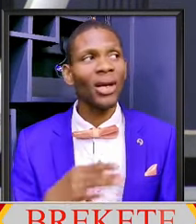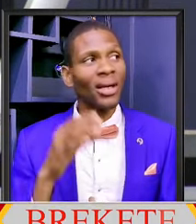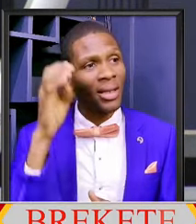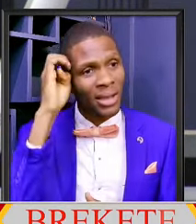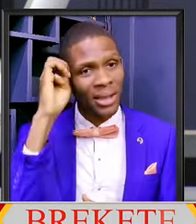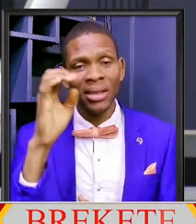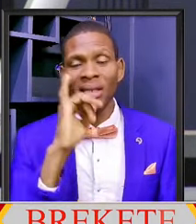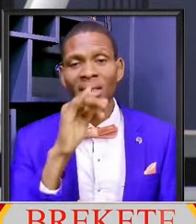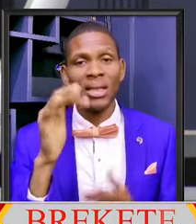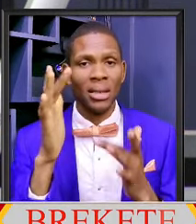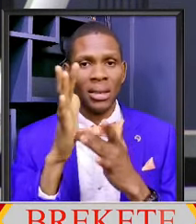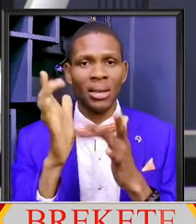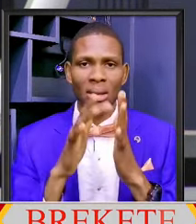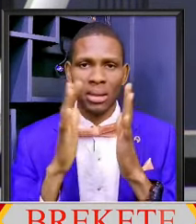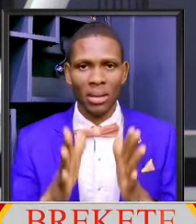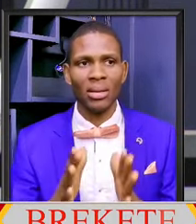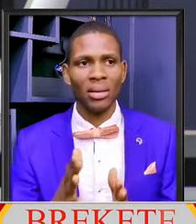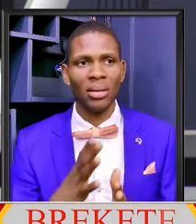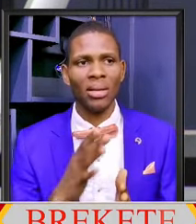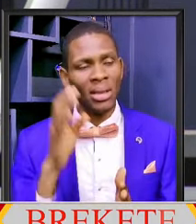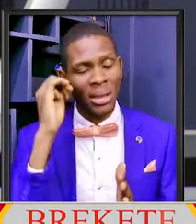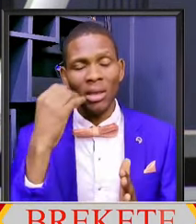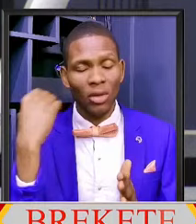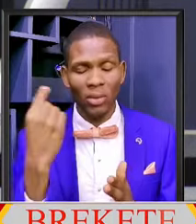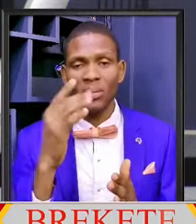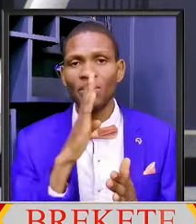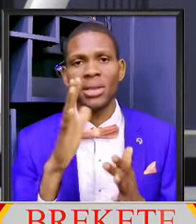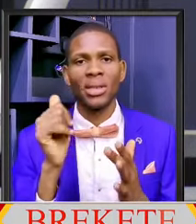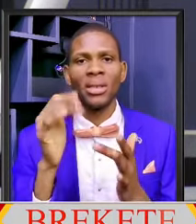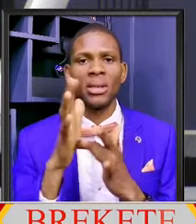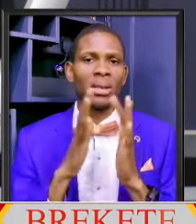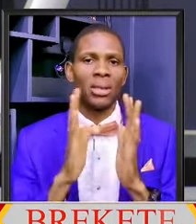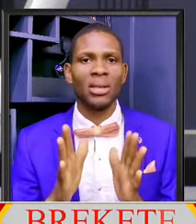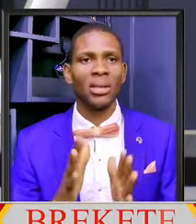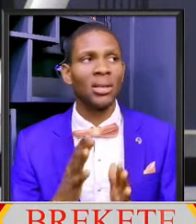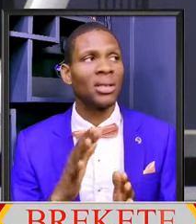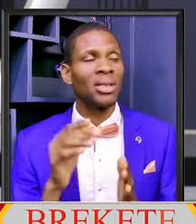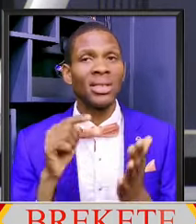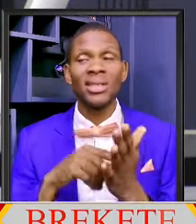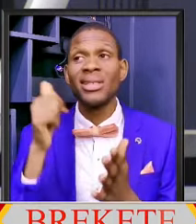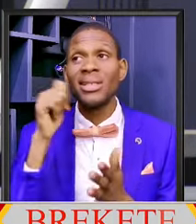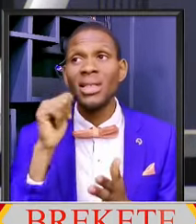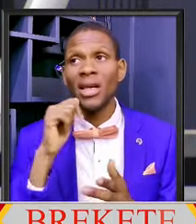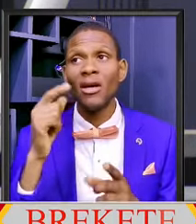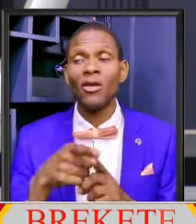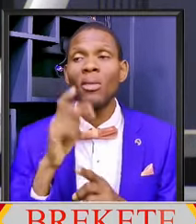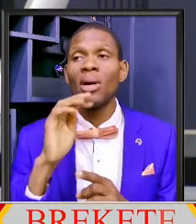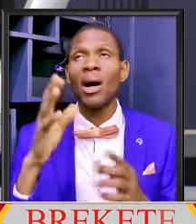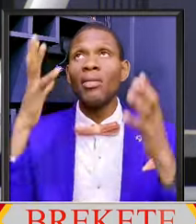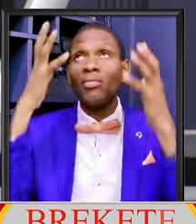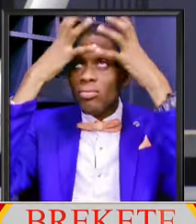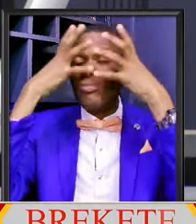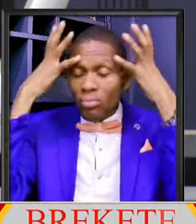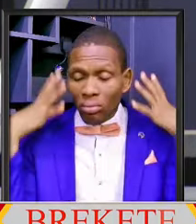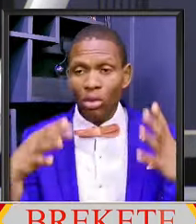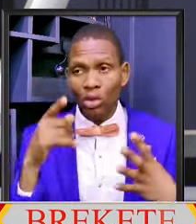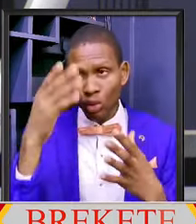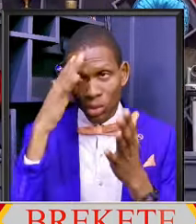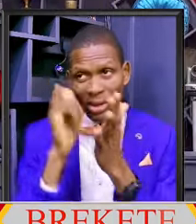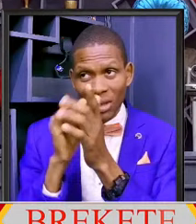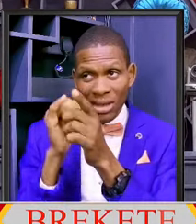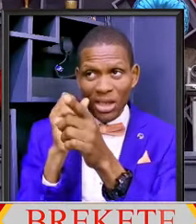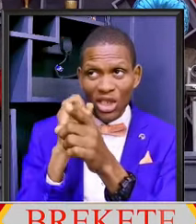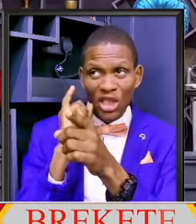And is a Christian, has always been a Christian. This girl from her hijab, you know she is a Muslim.